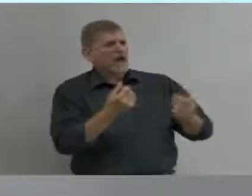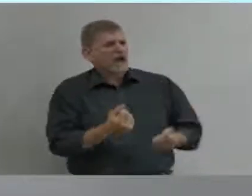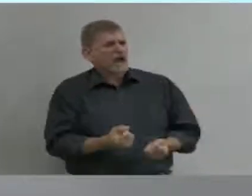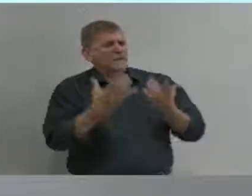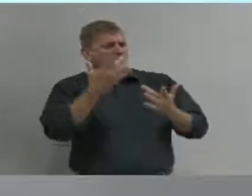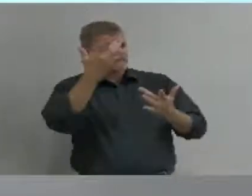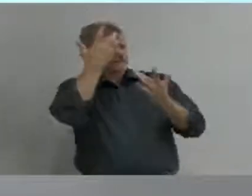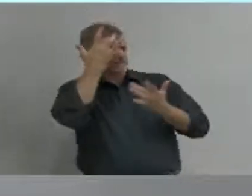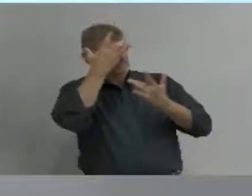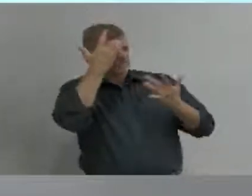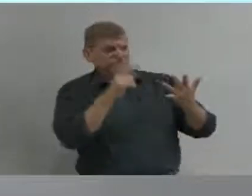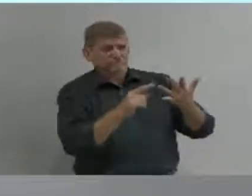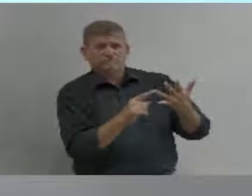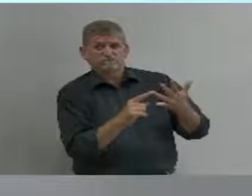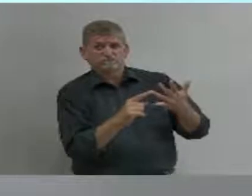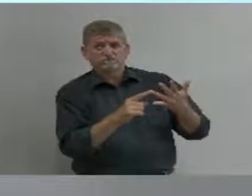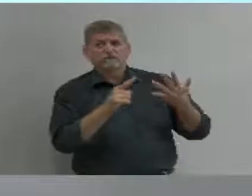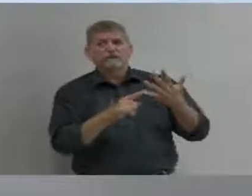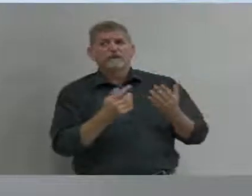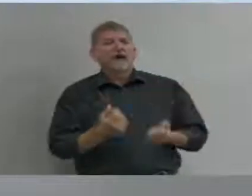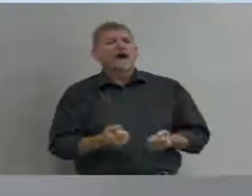deaths due to COVID-19.